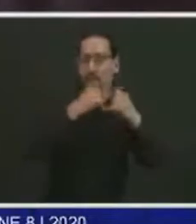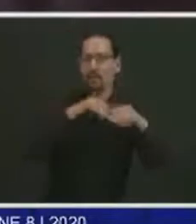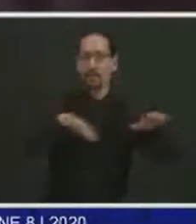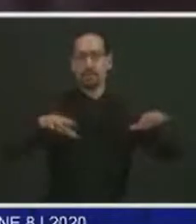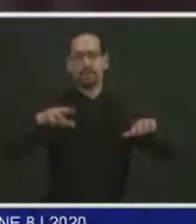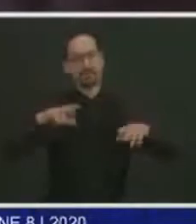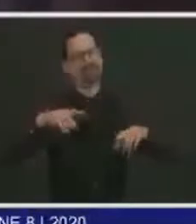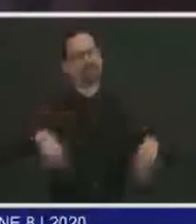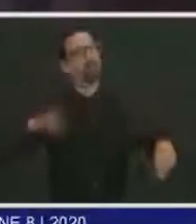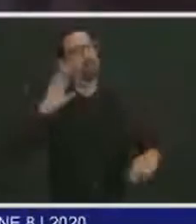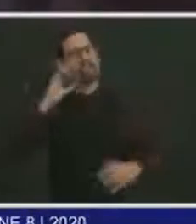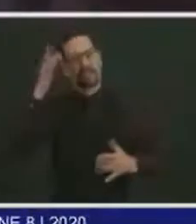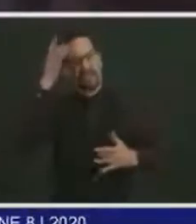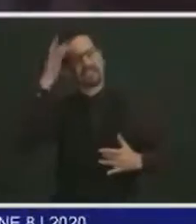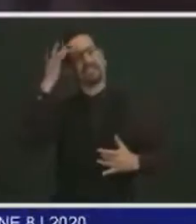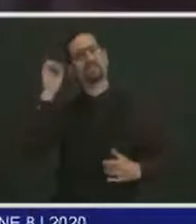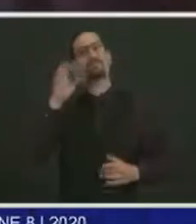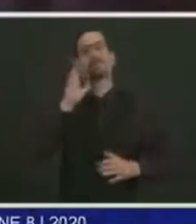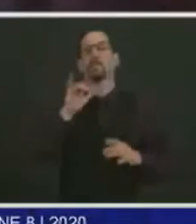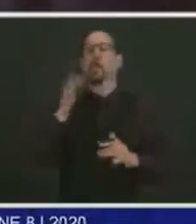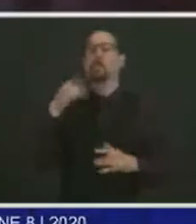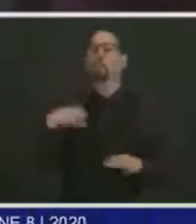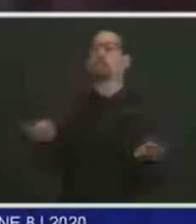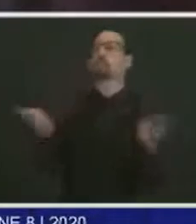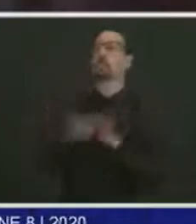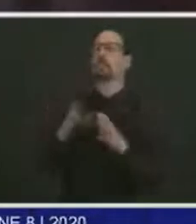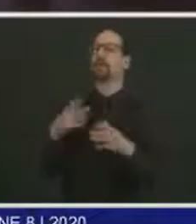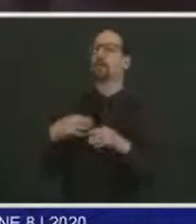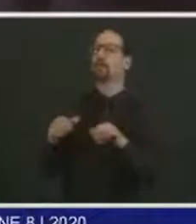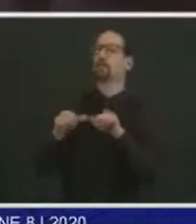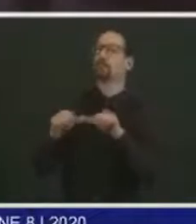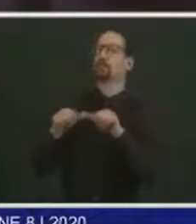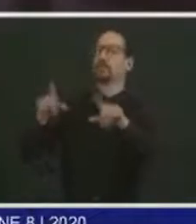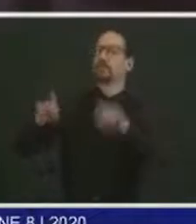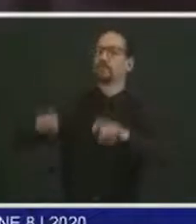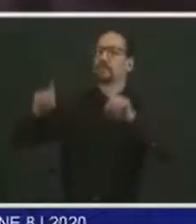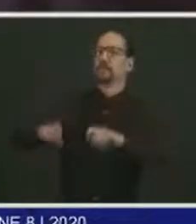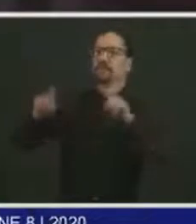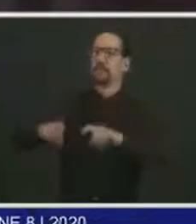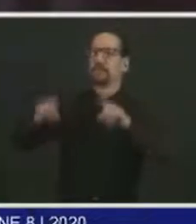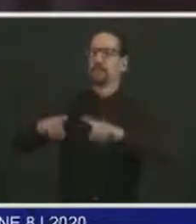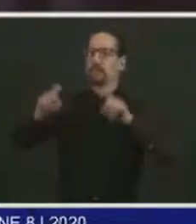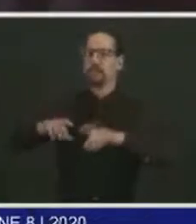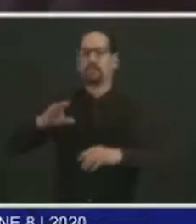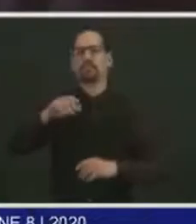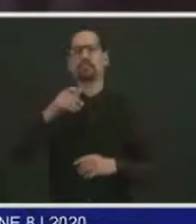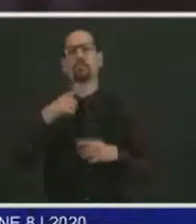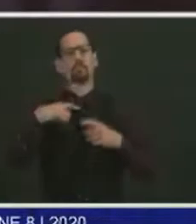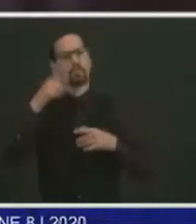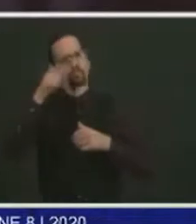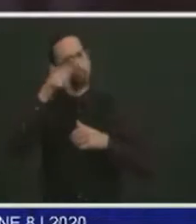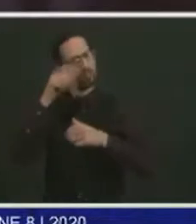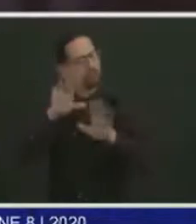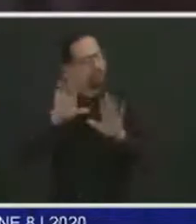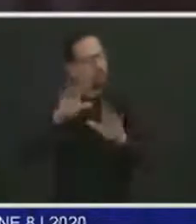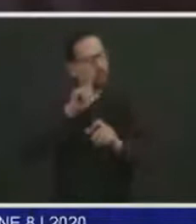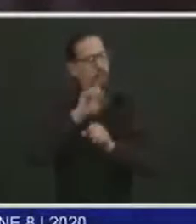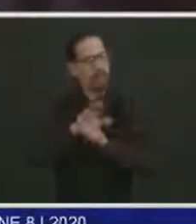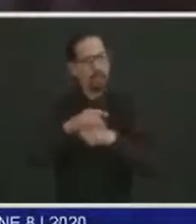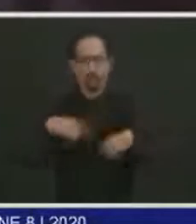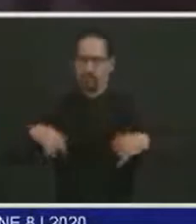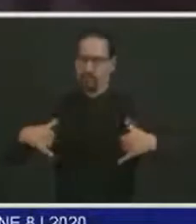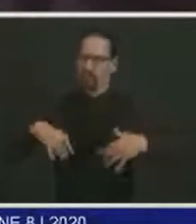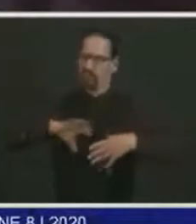our volume. Our commitment, my commitment to you, is throughout the rest of this crisis, if you